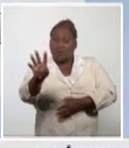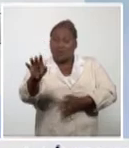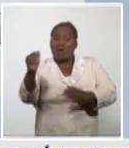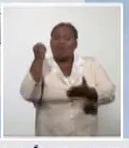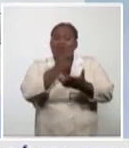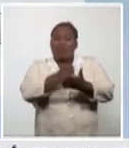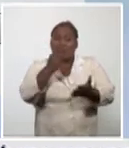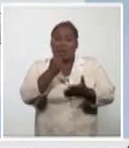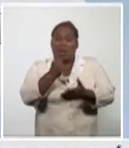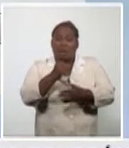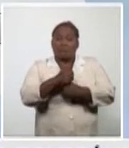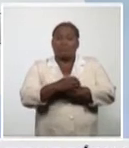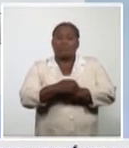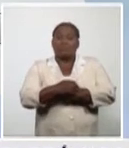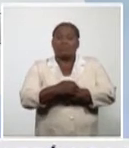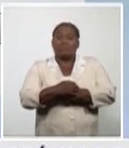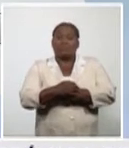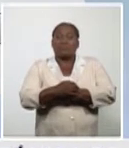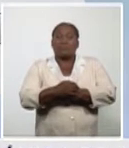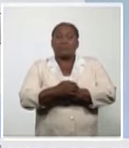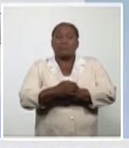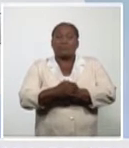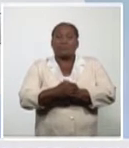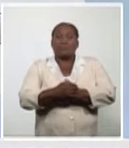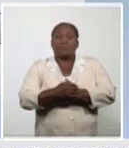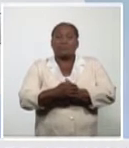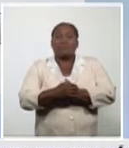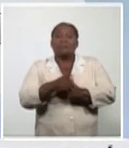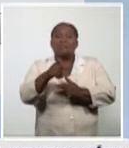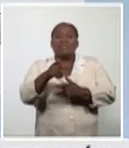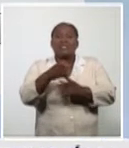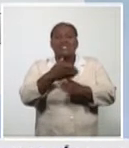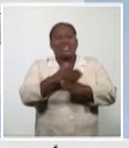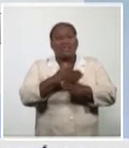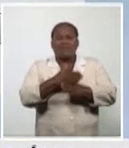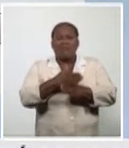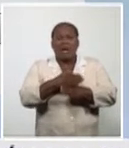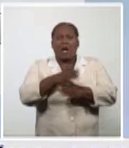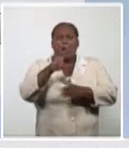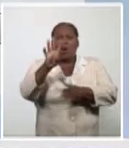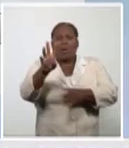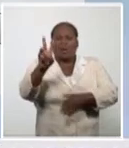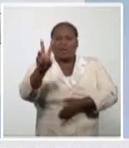50,874 new cases were confirmed, bringing the total to